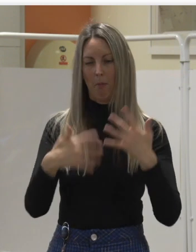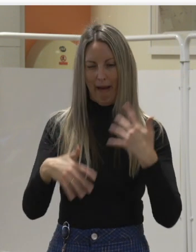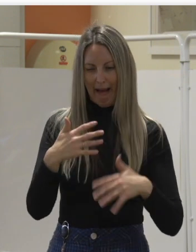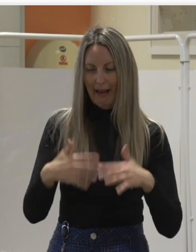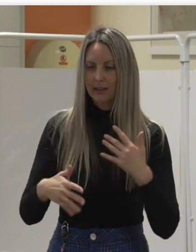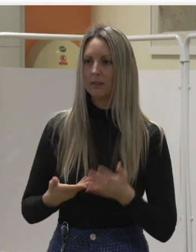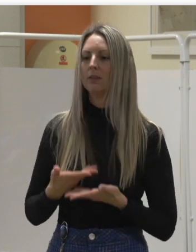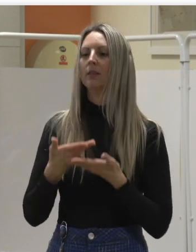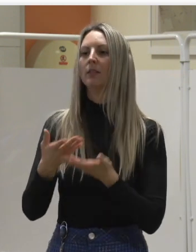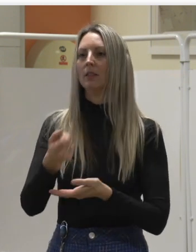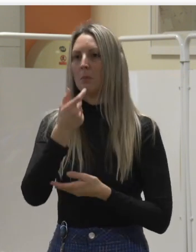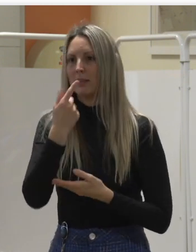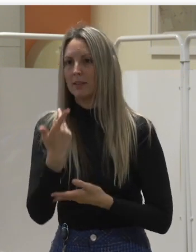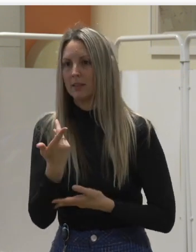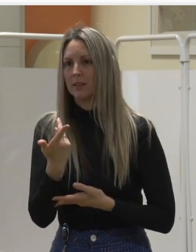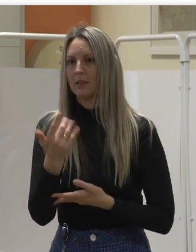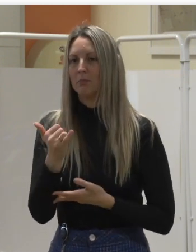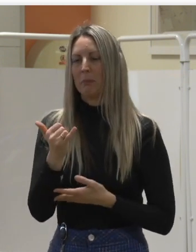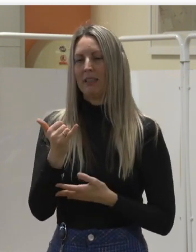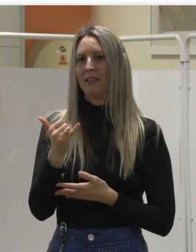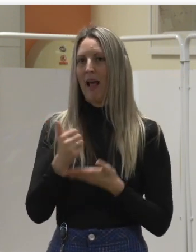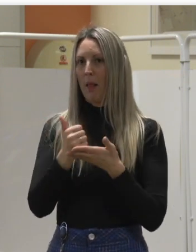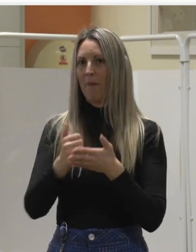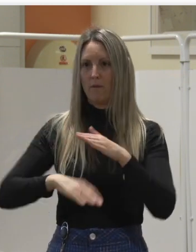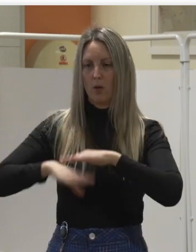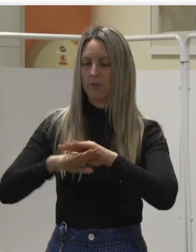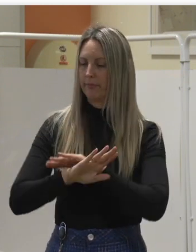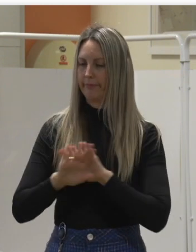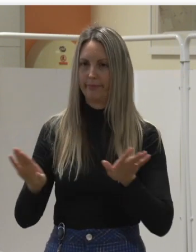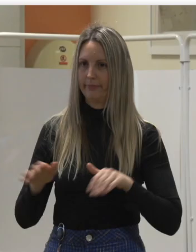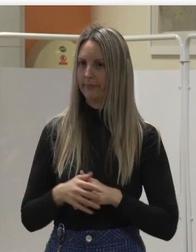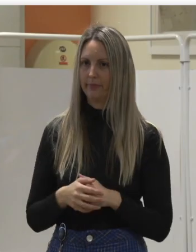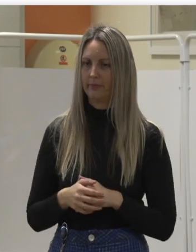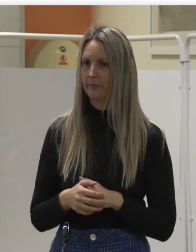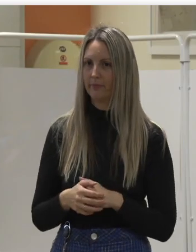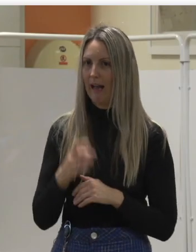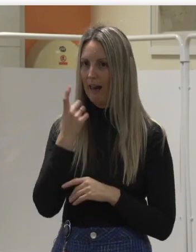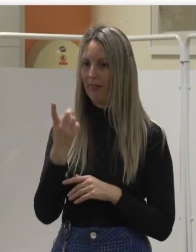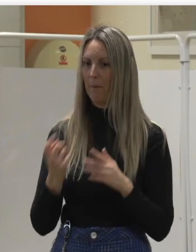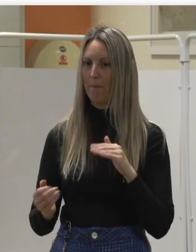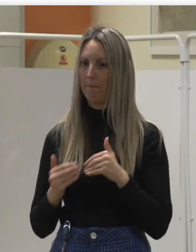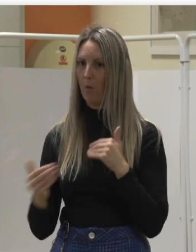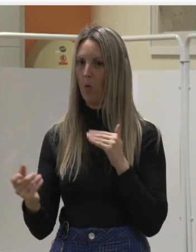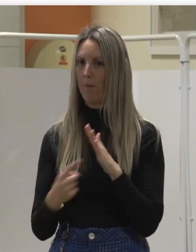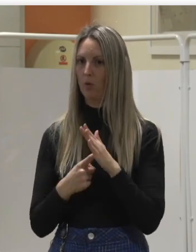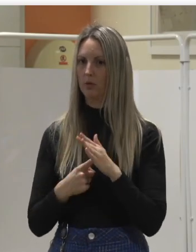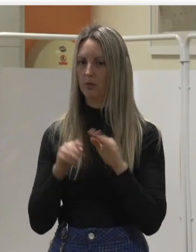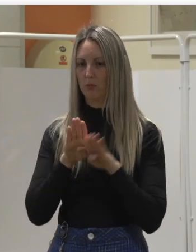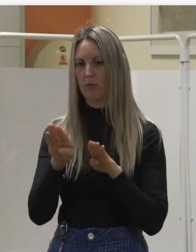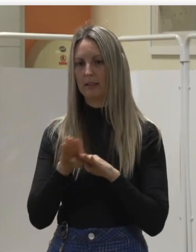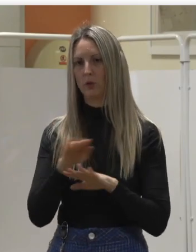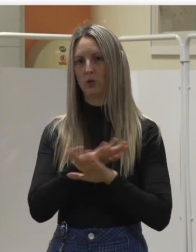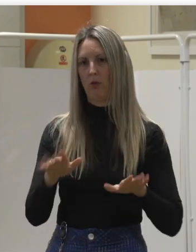through that and to dampen some of the symptoms to avail and practice the other aspects I just talked about.